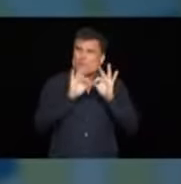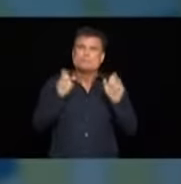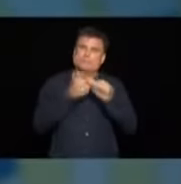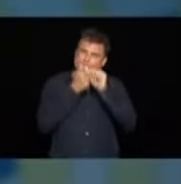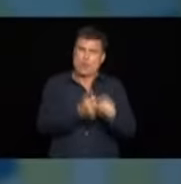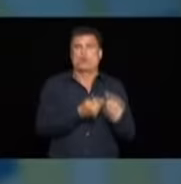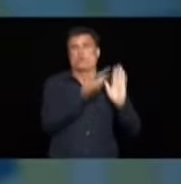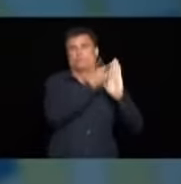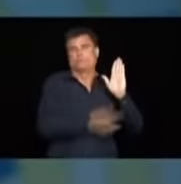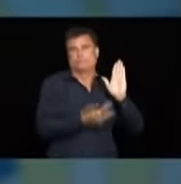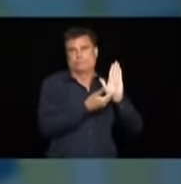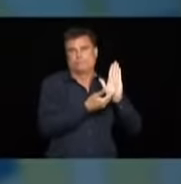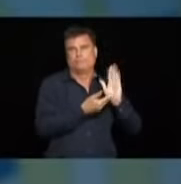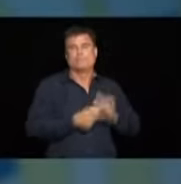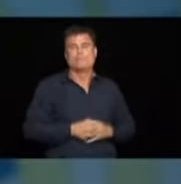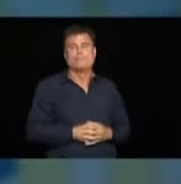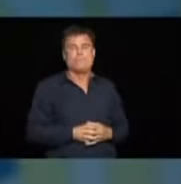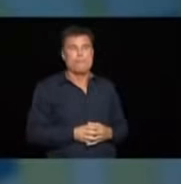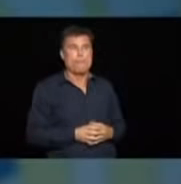communities across BC.